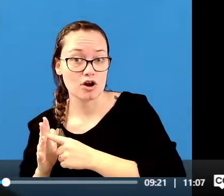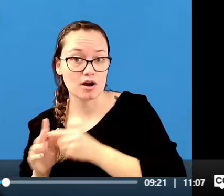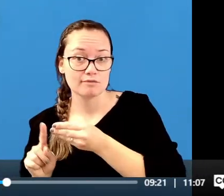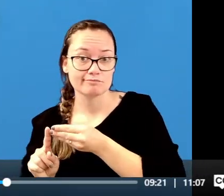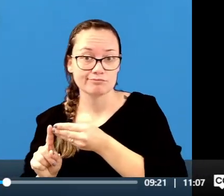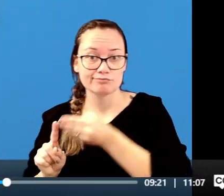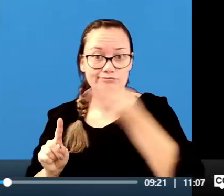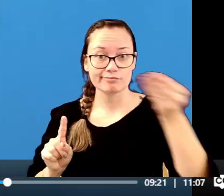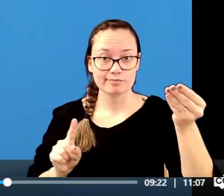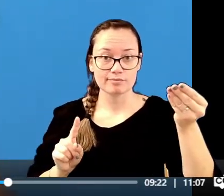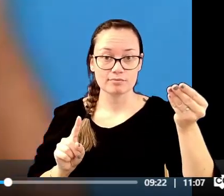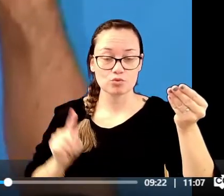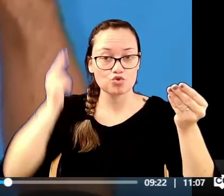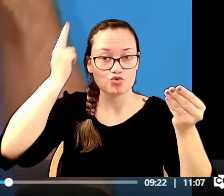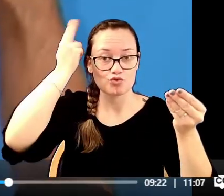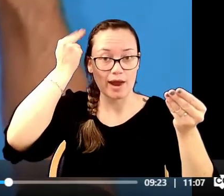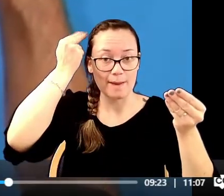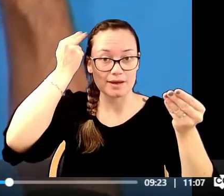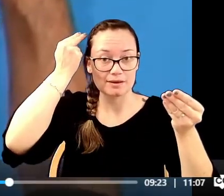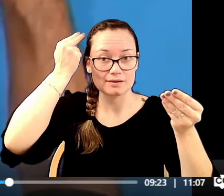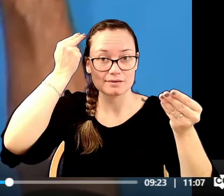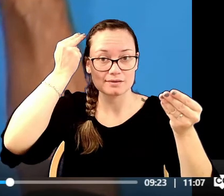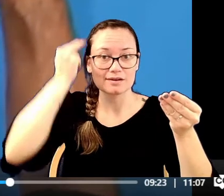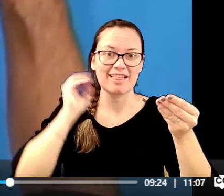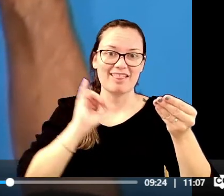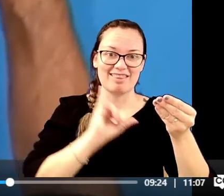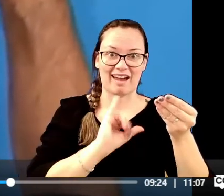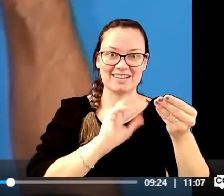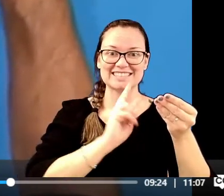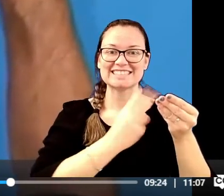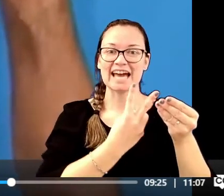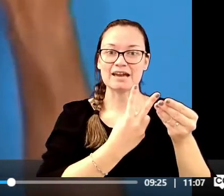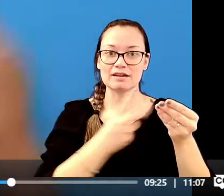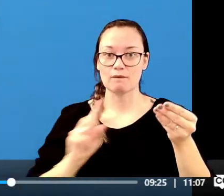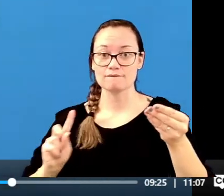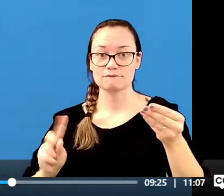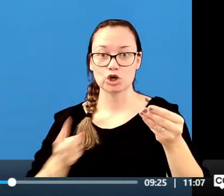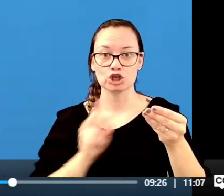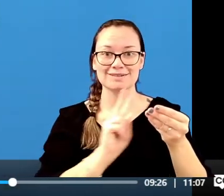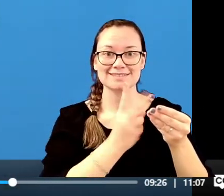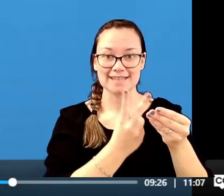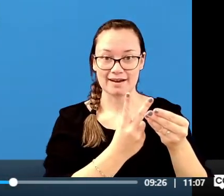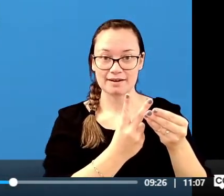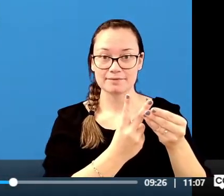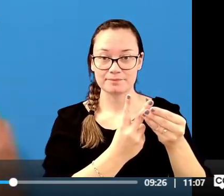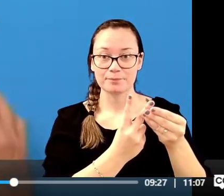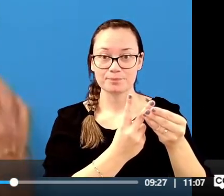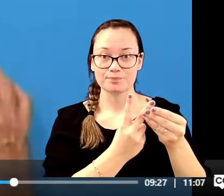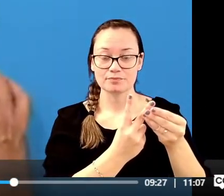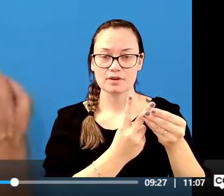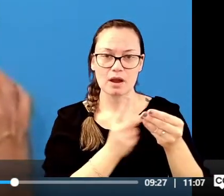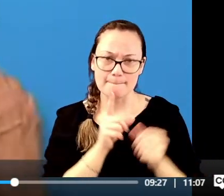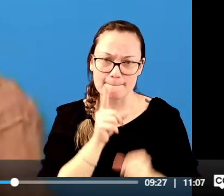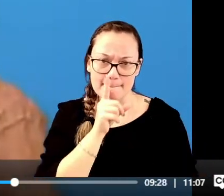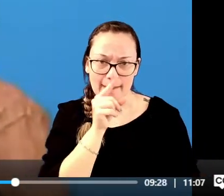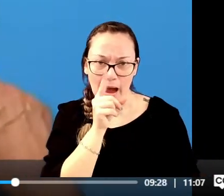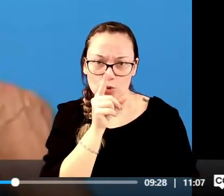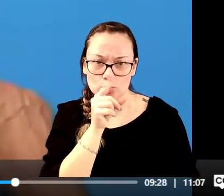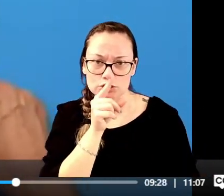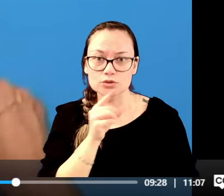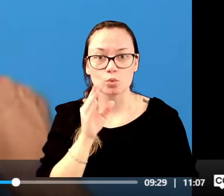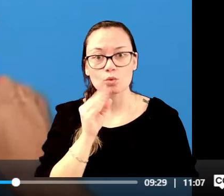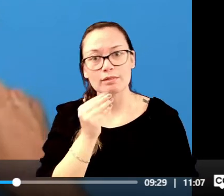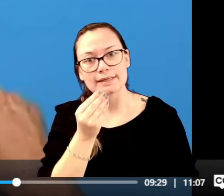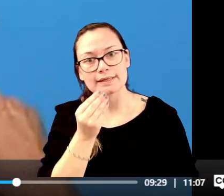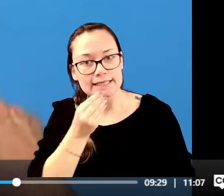is eating grass, so the rabbit becomes that second trophic level, right? The mouse, as I said, it would eat grass, so it could be in